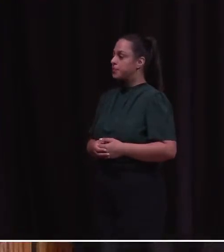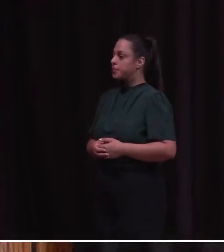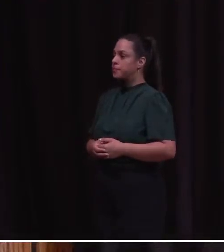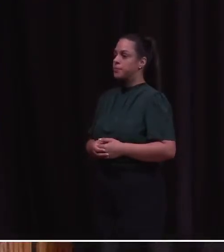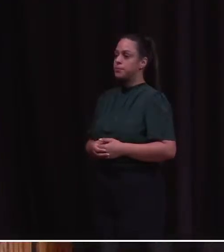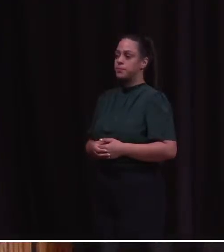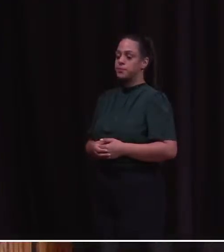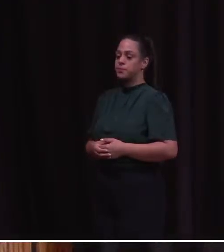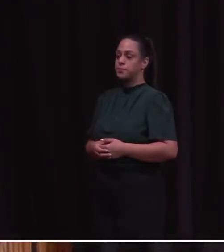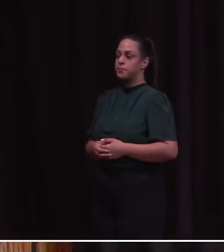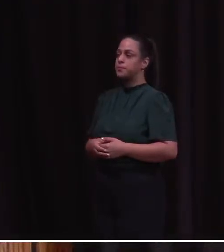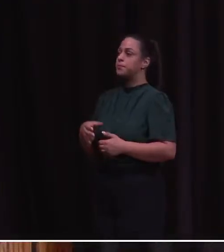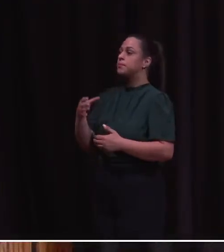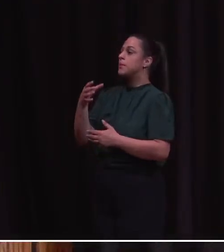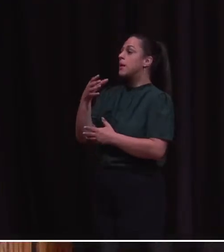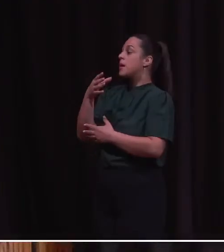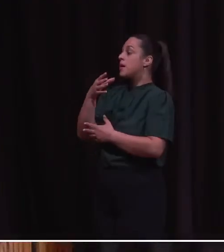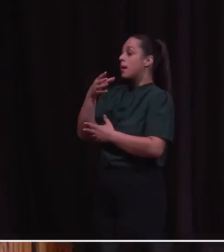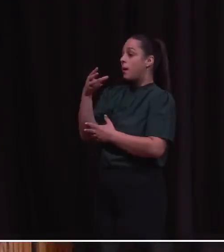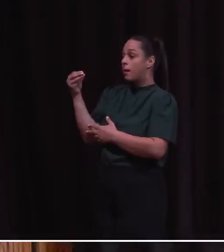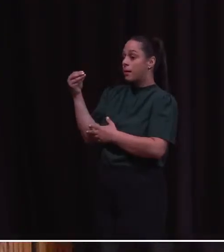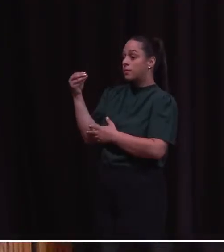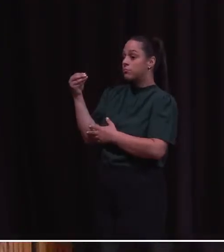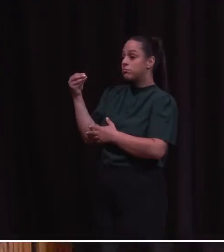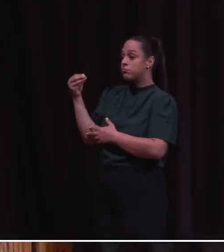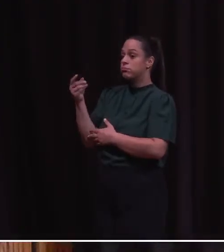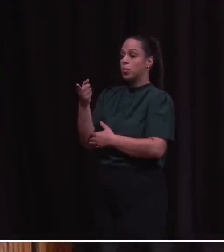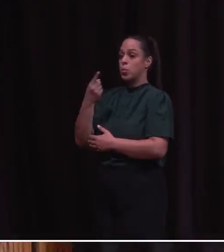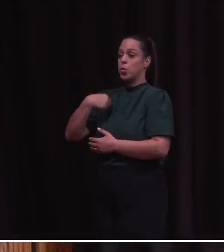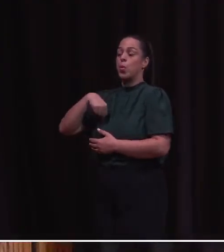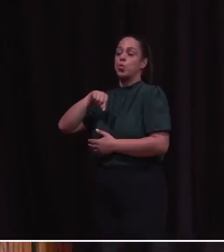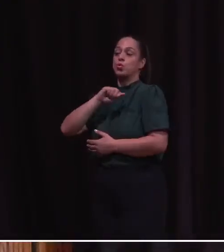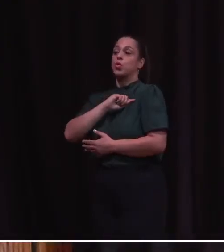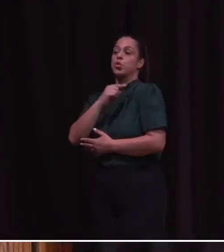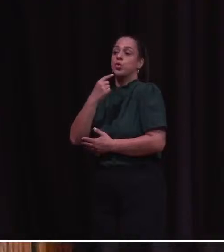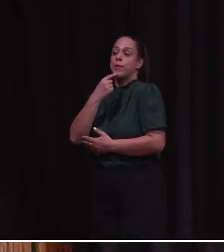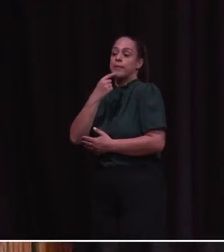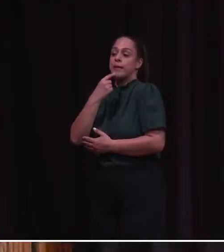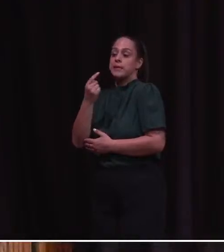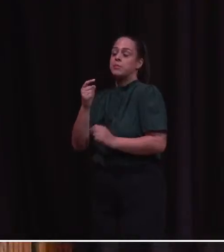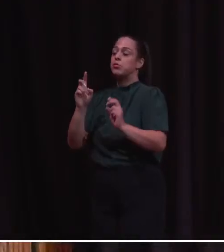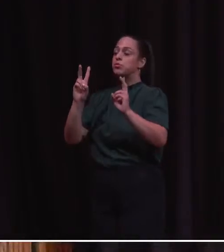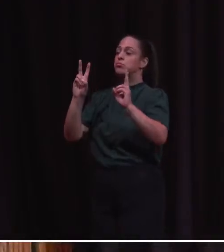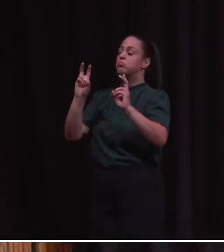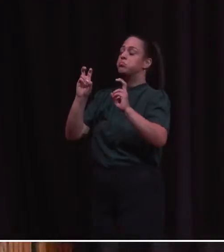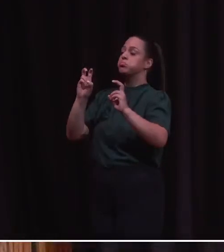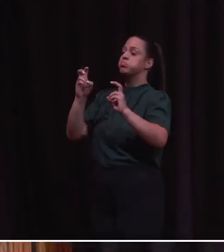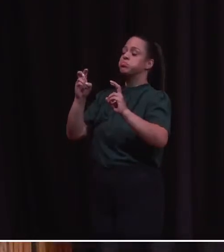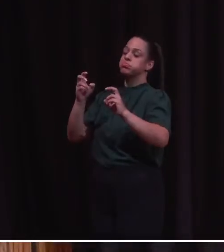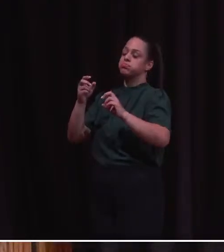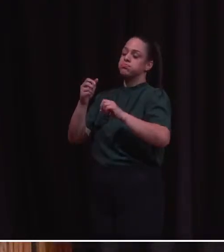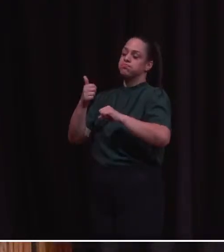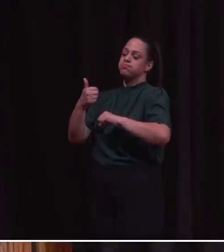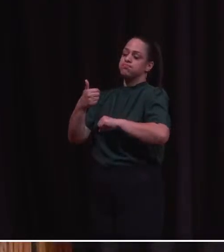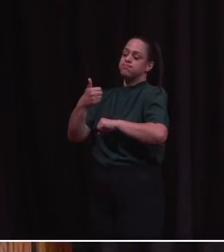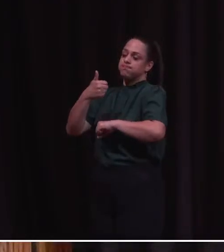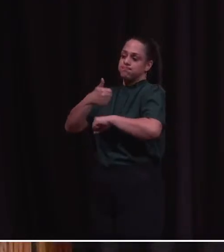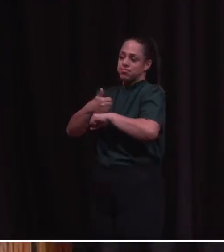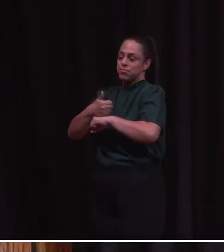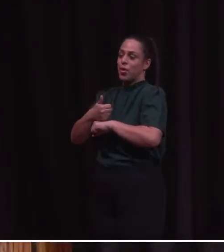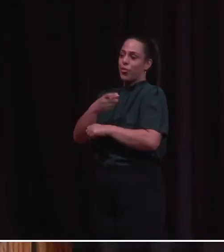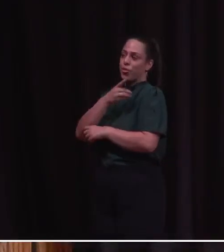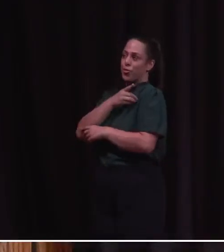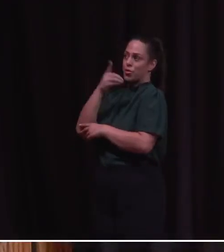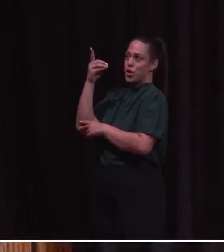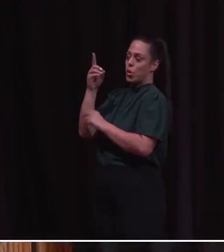God. All this to show how important the concept of gender has become, especially at this